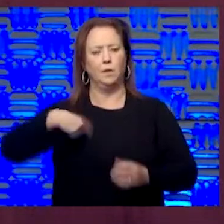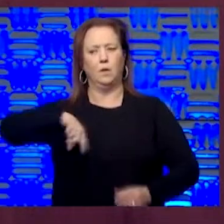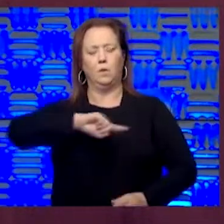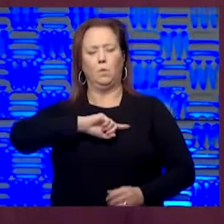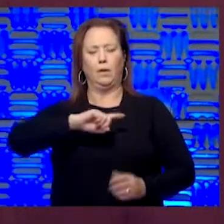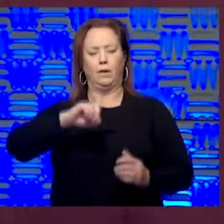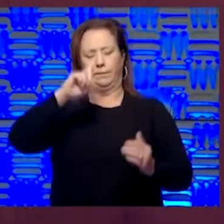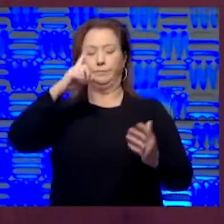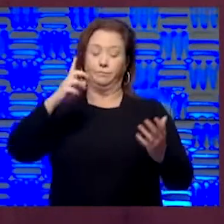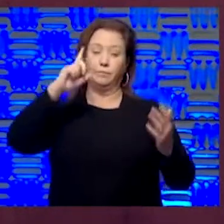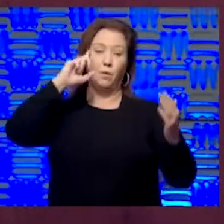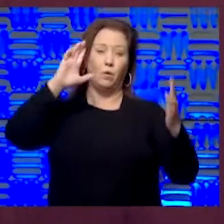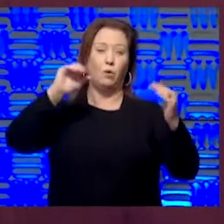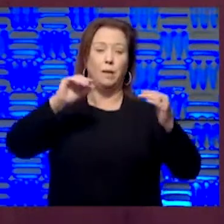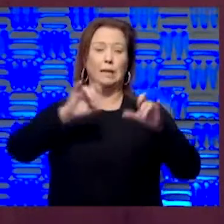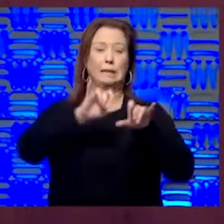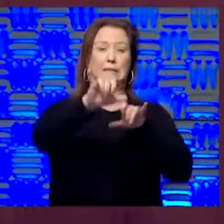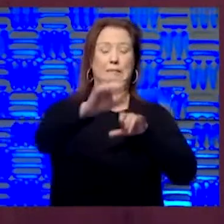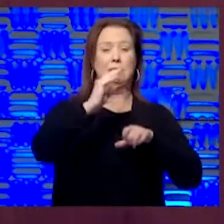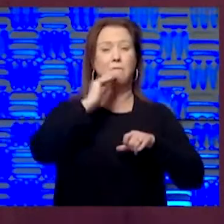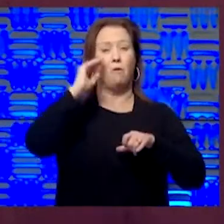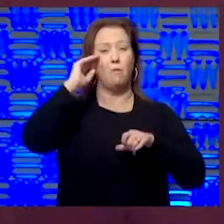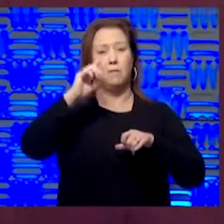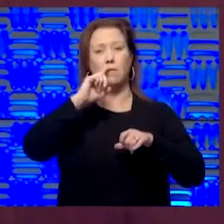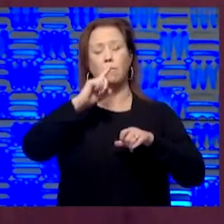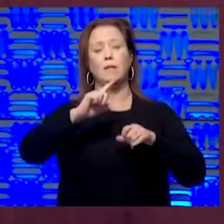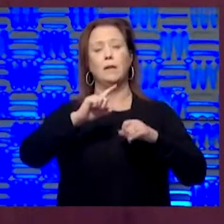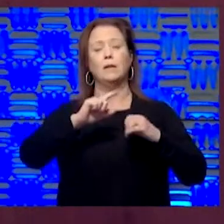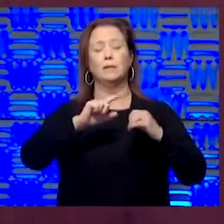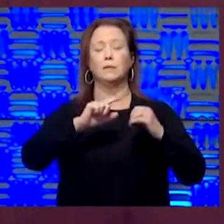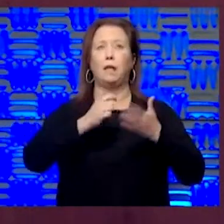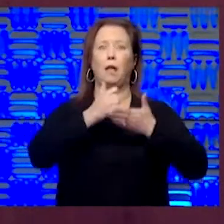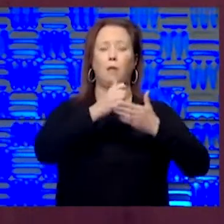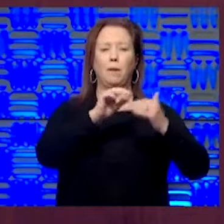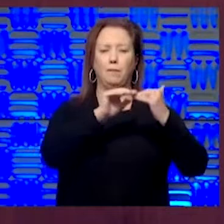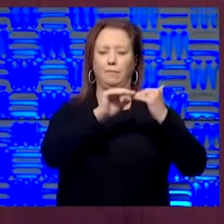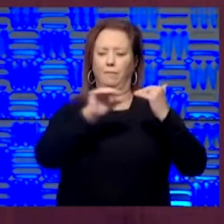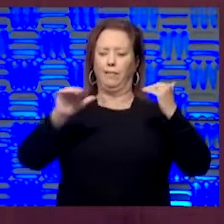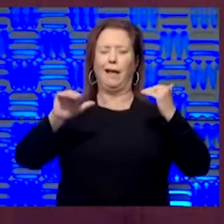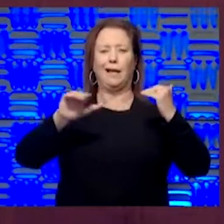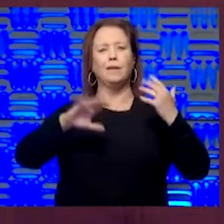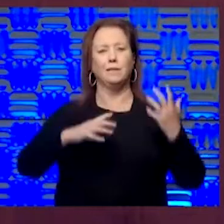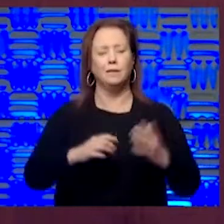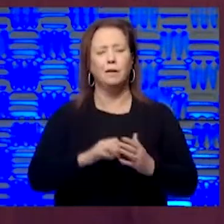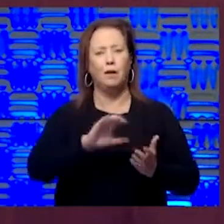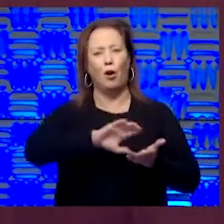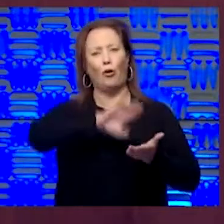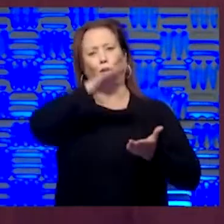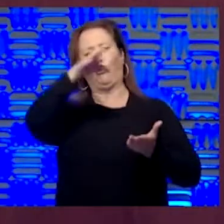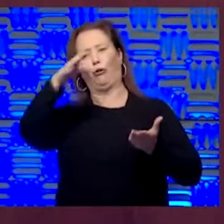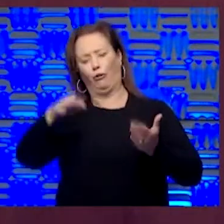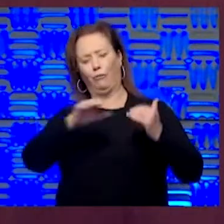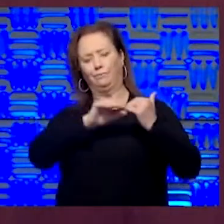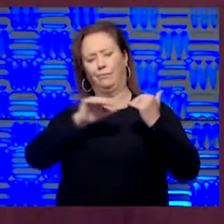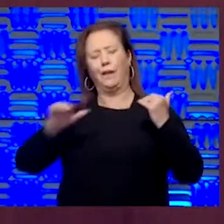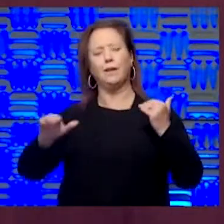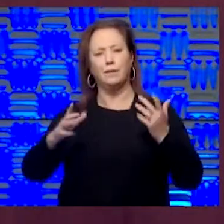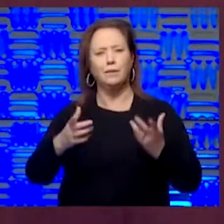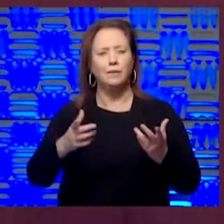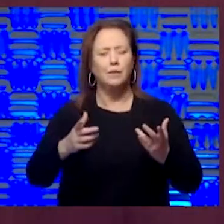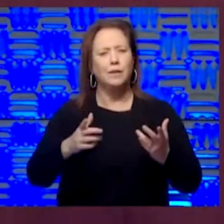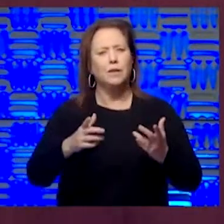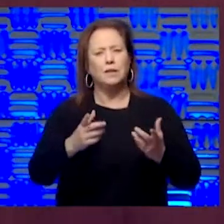we're hoping that the sheltering in place has truly bent the curve. So let's open our lines up for questions and see